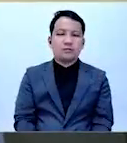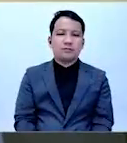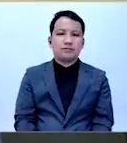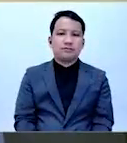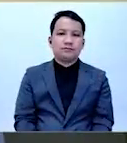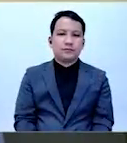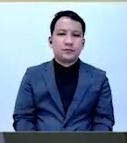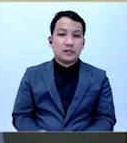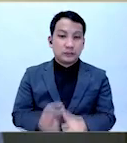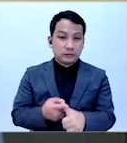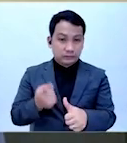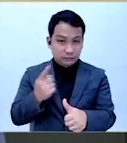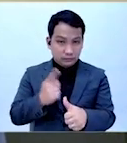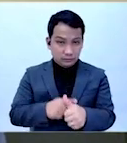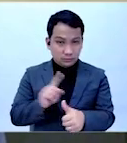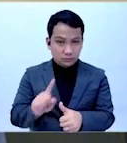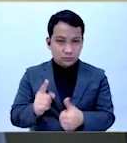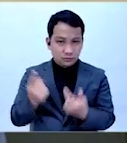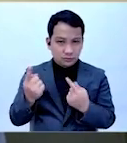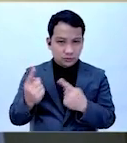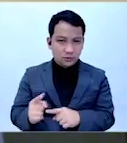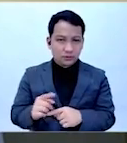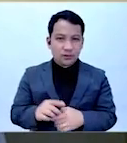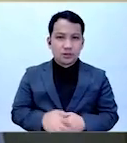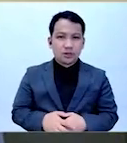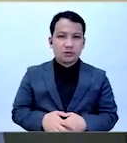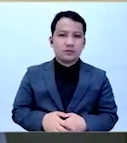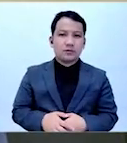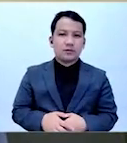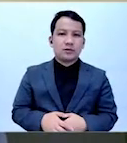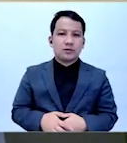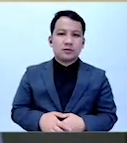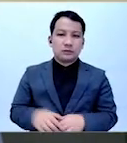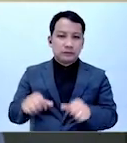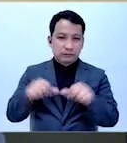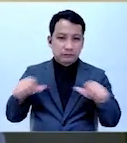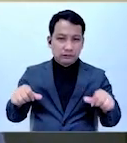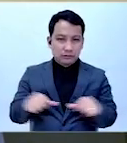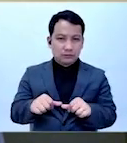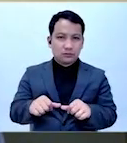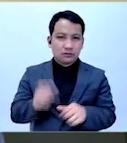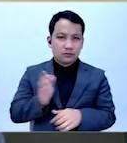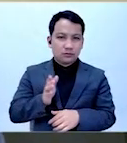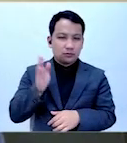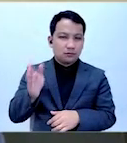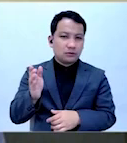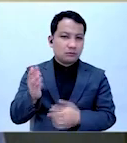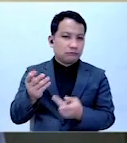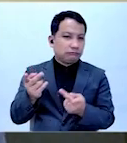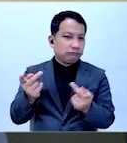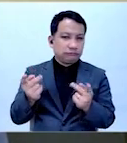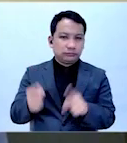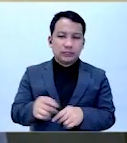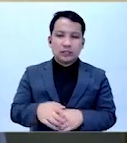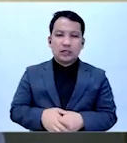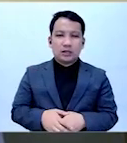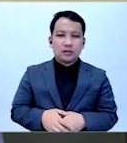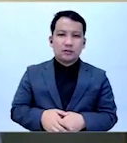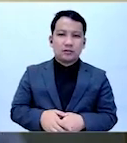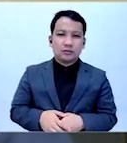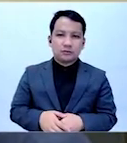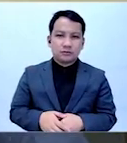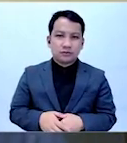sent 97-meter ship in the area. Doon talaga assigned it. It is routine,